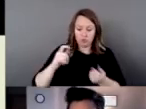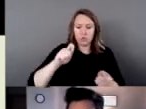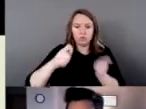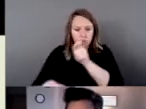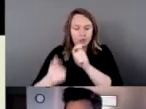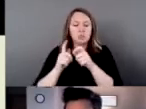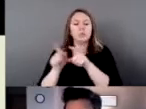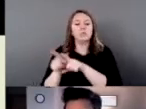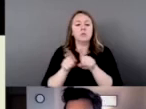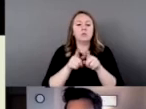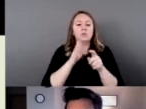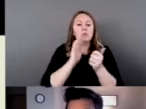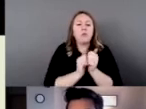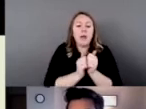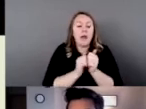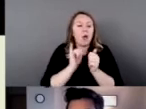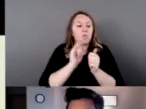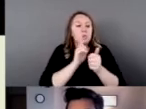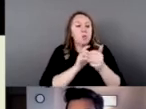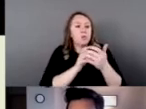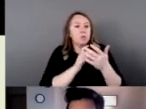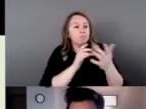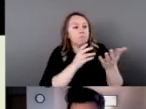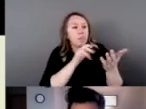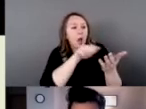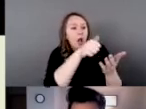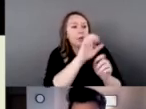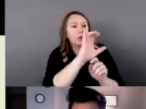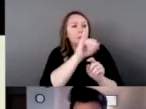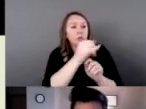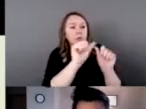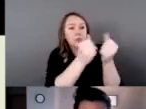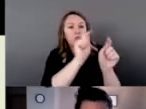mainly criminal justice agencies and researchers.